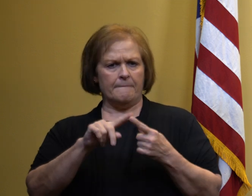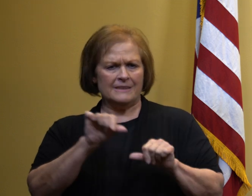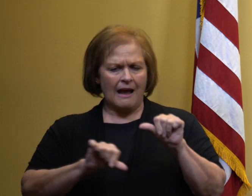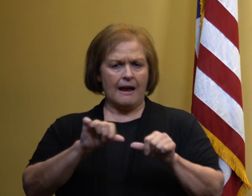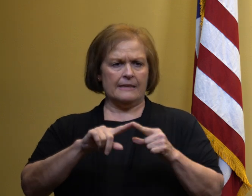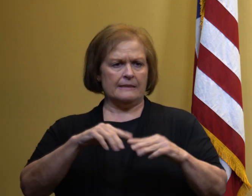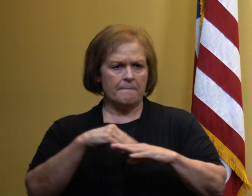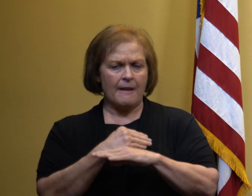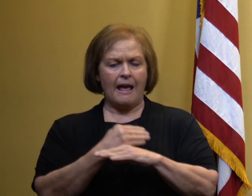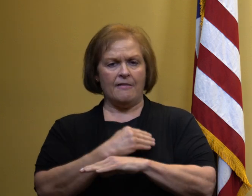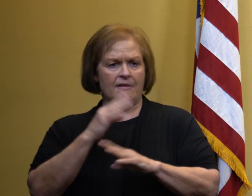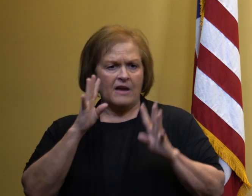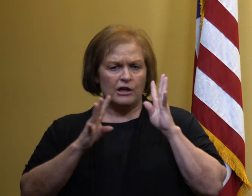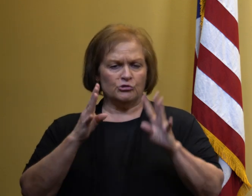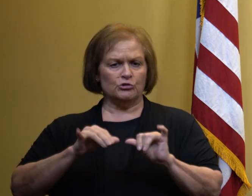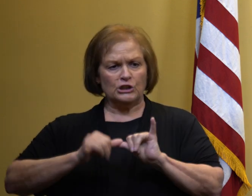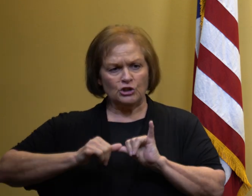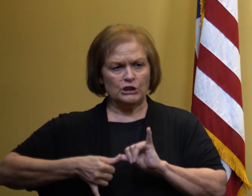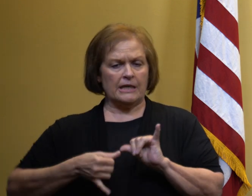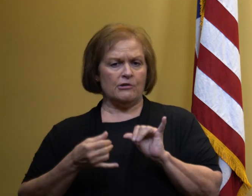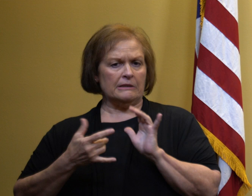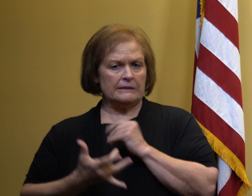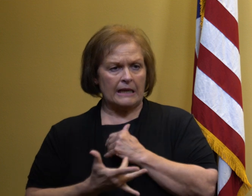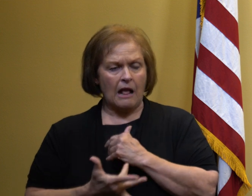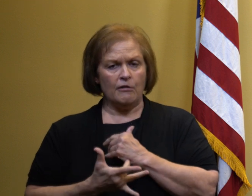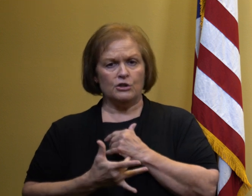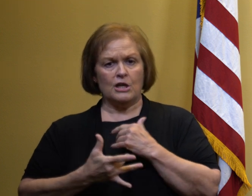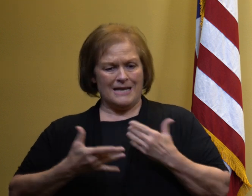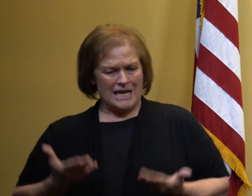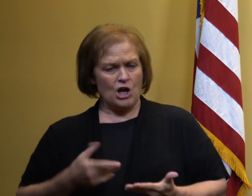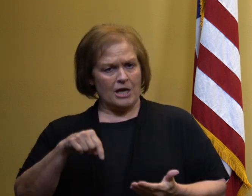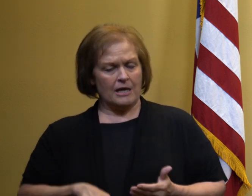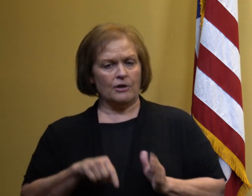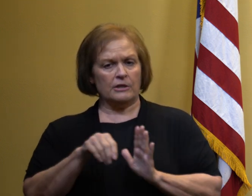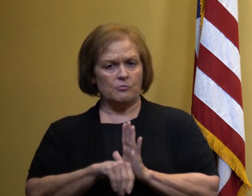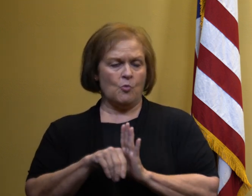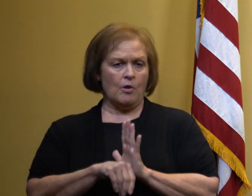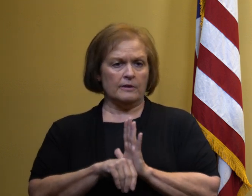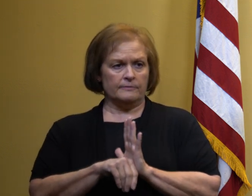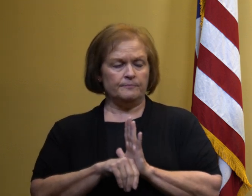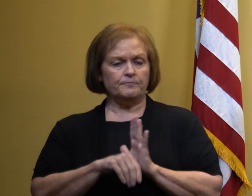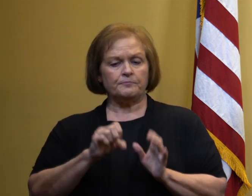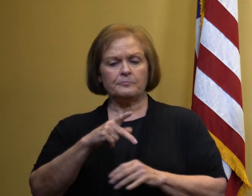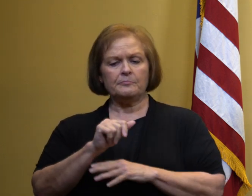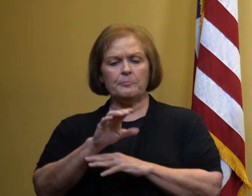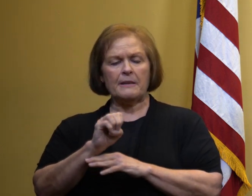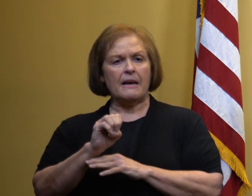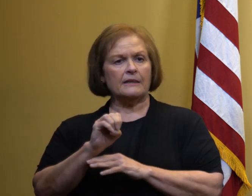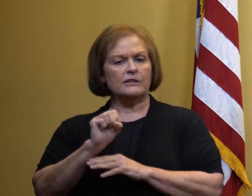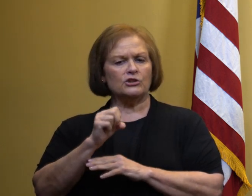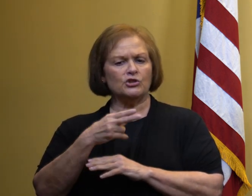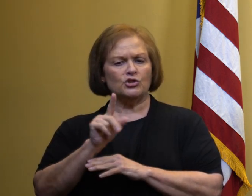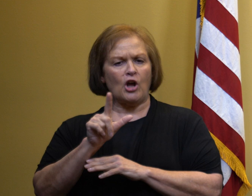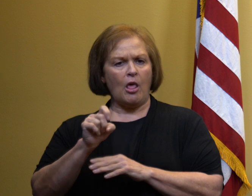math, innovation, engineering, technology, right here in the city of New Orleans. Space shuttle going to Mars,